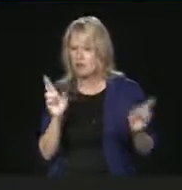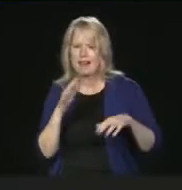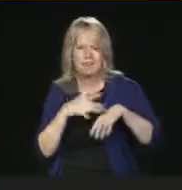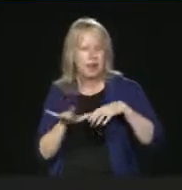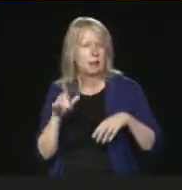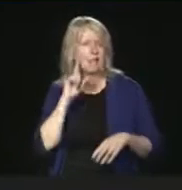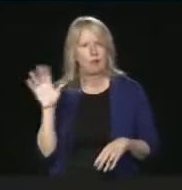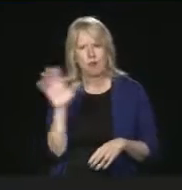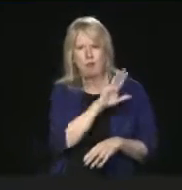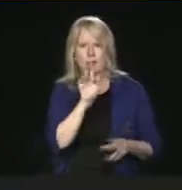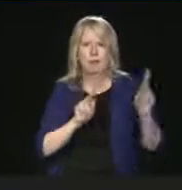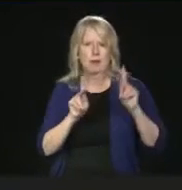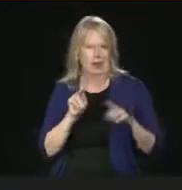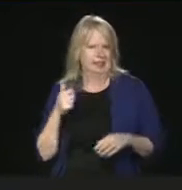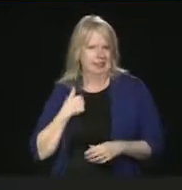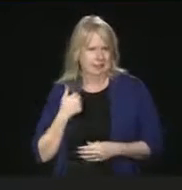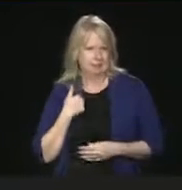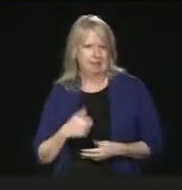country.